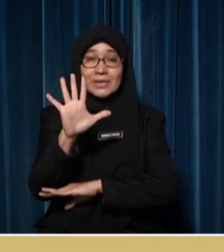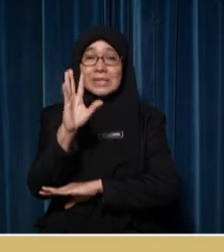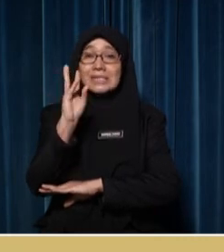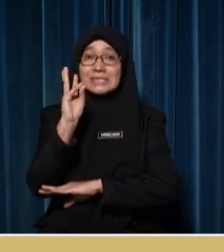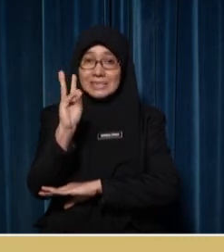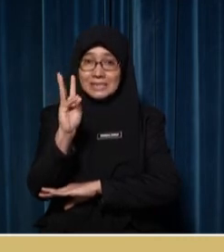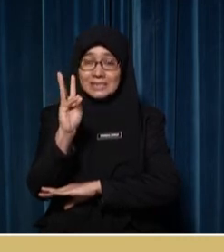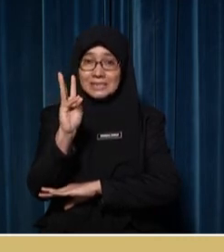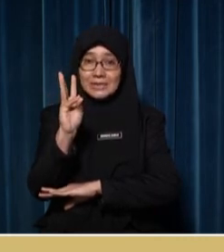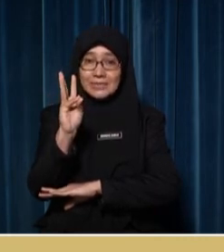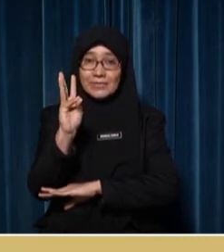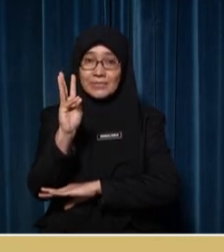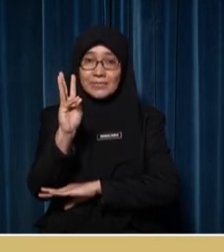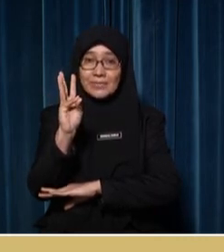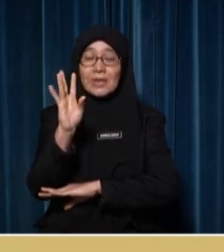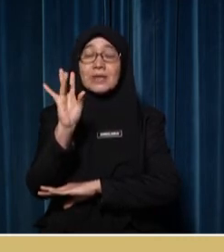6,